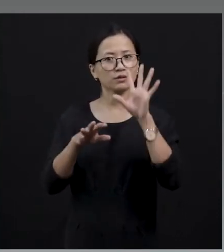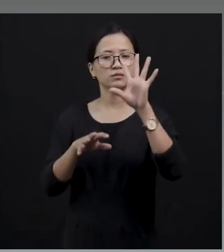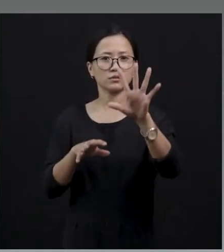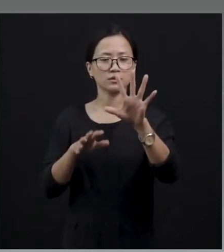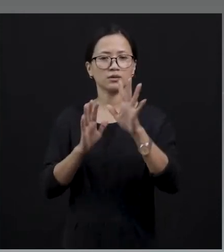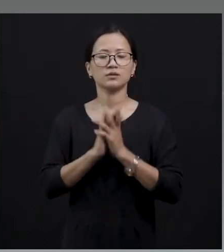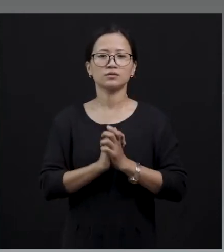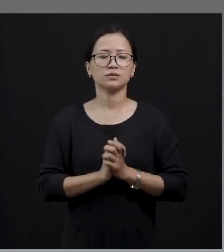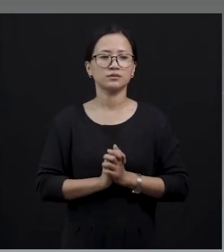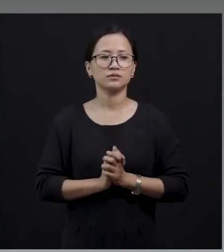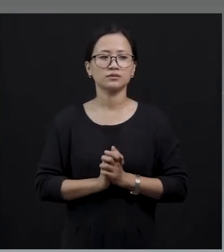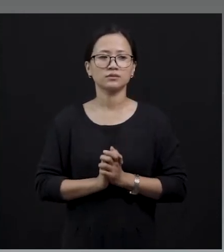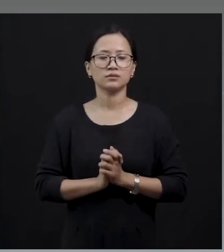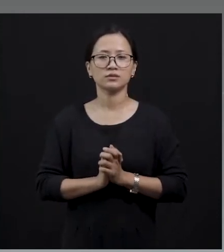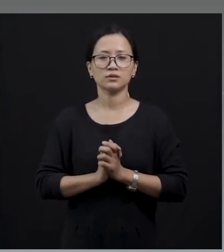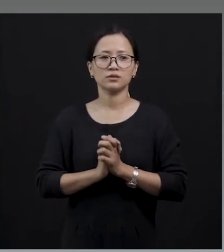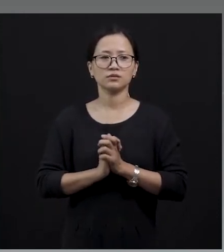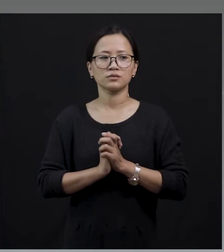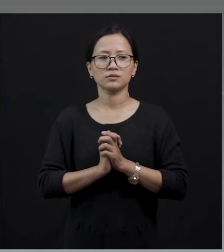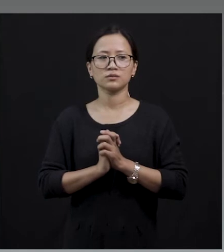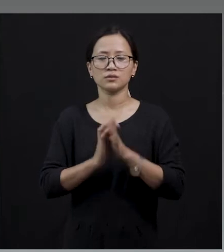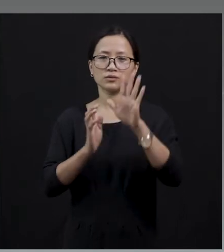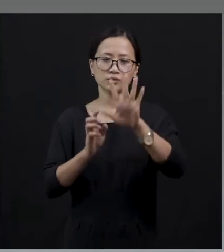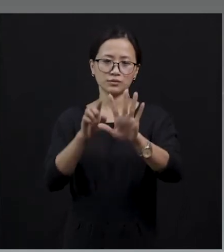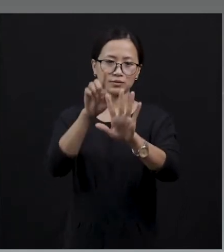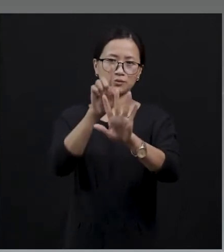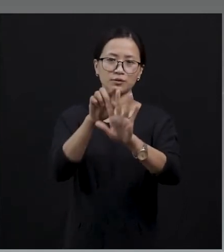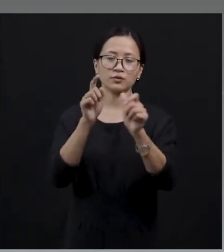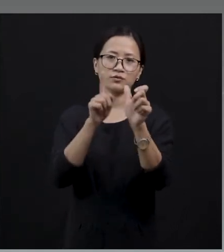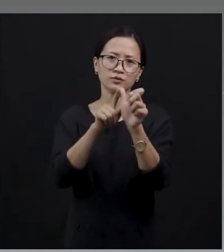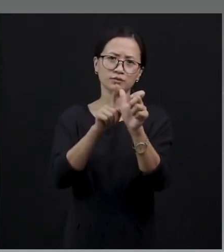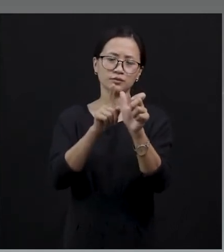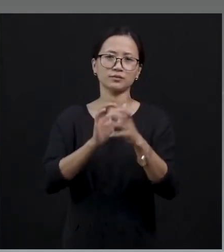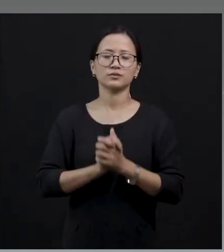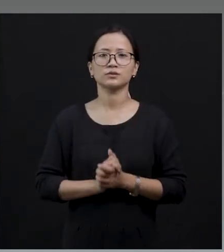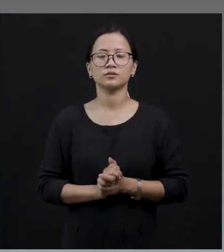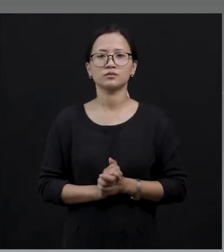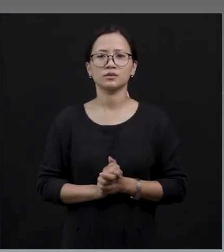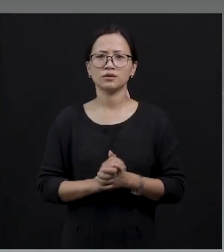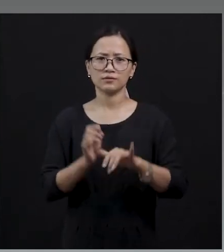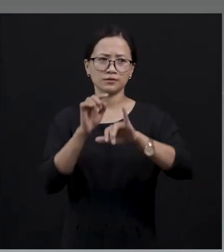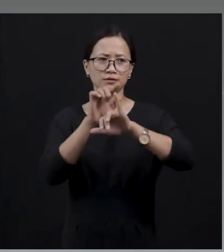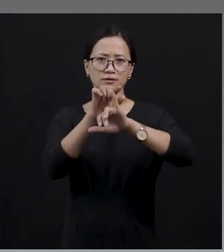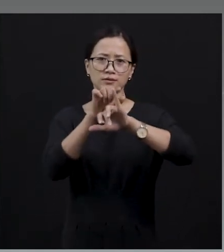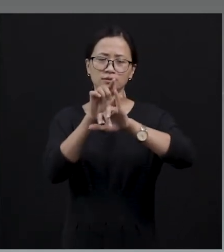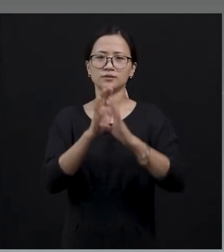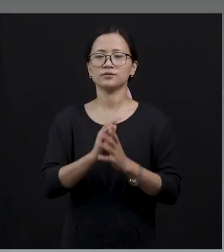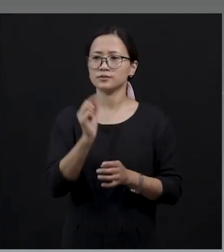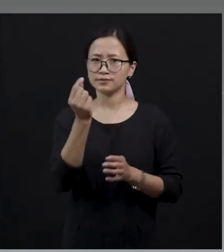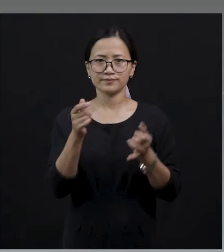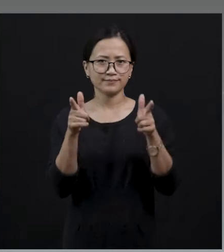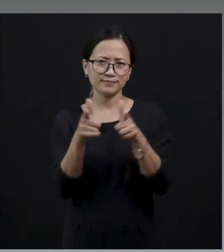spread out your hands, you measure from the tip of your thumb to the tip of your little finger. So